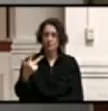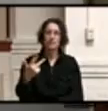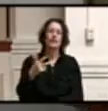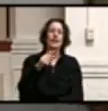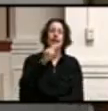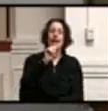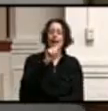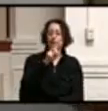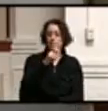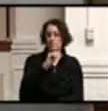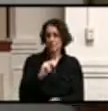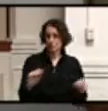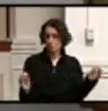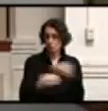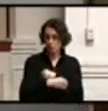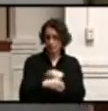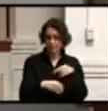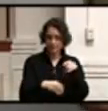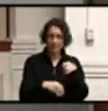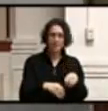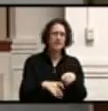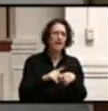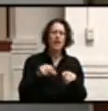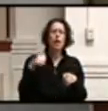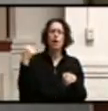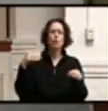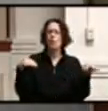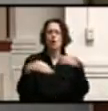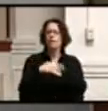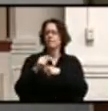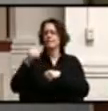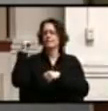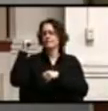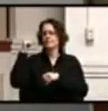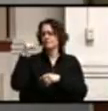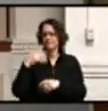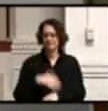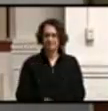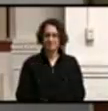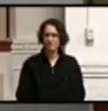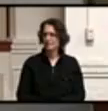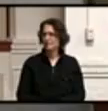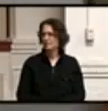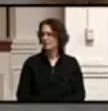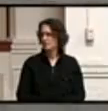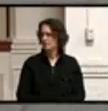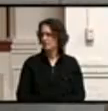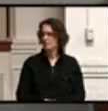administrative area, and the quarters area in the back. We have floor plan.